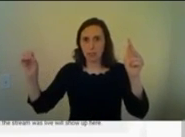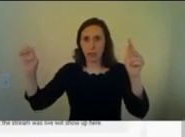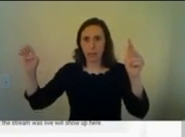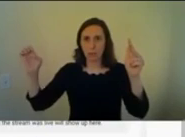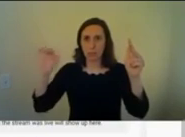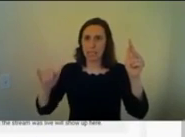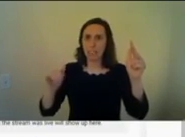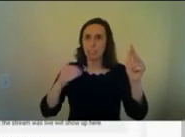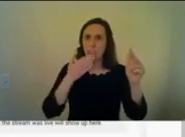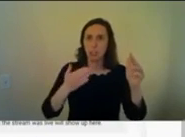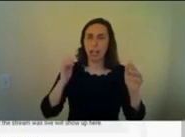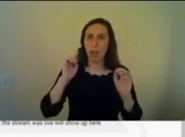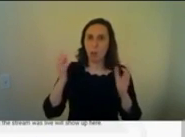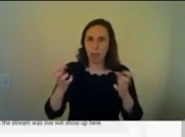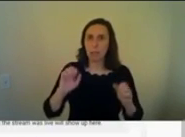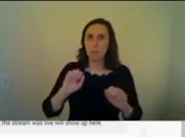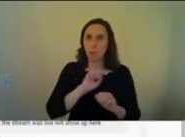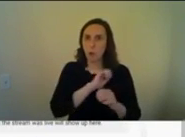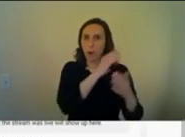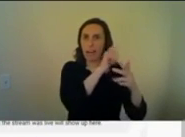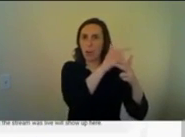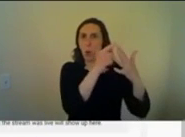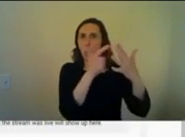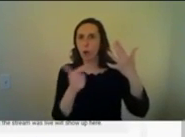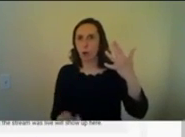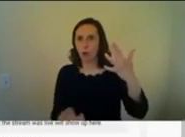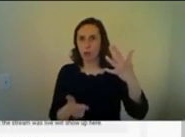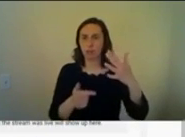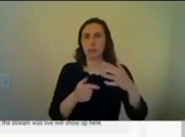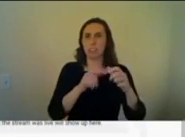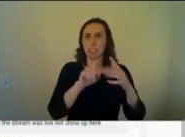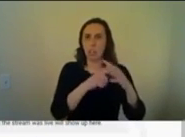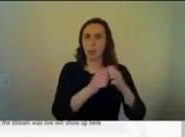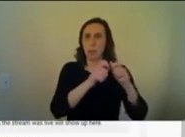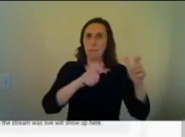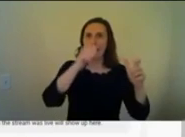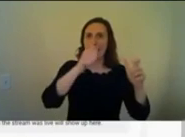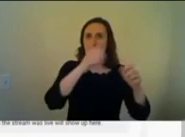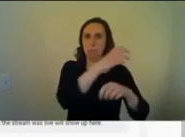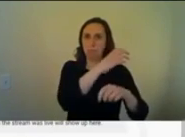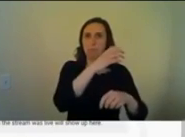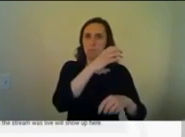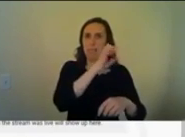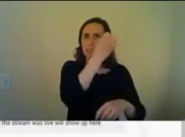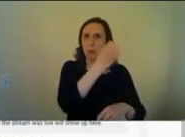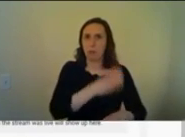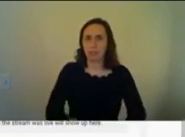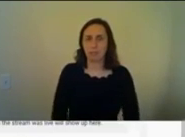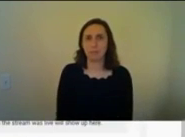I want to see. I want to see descending powers of x. So I start with my first leading